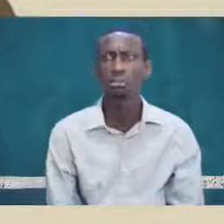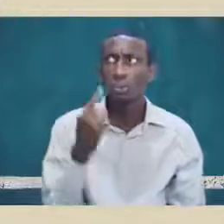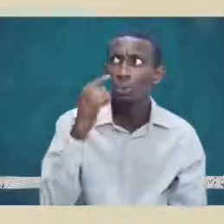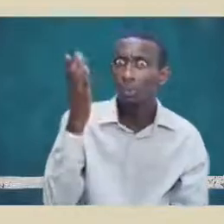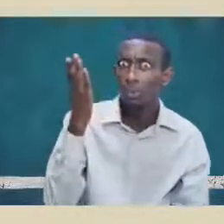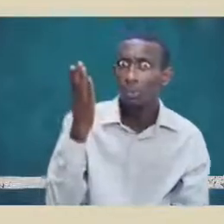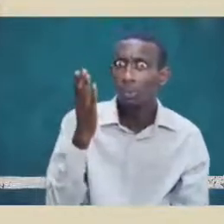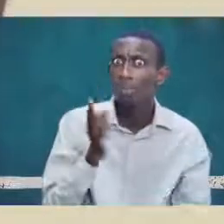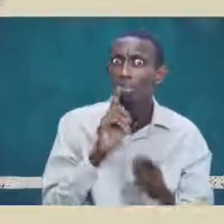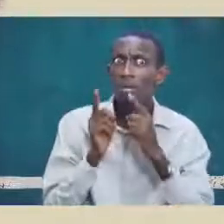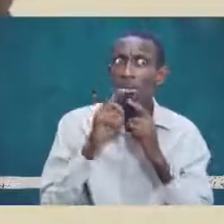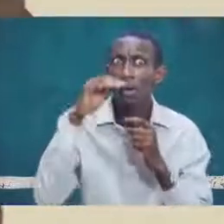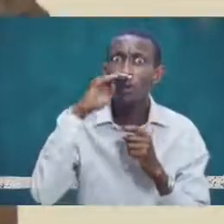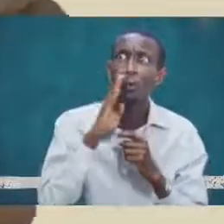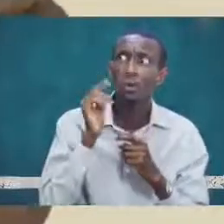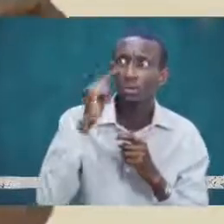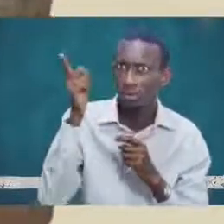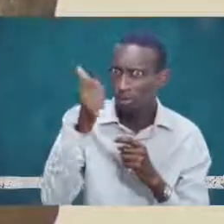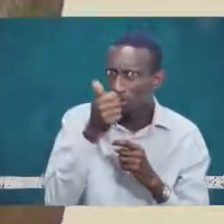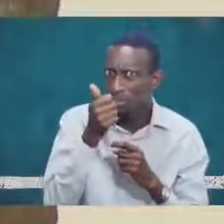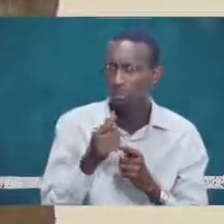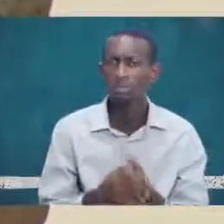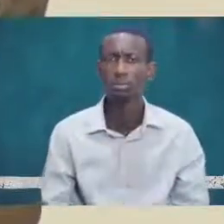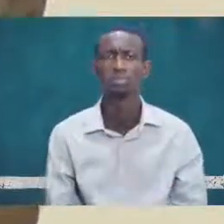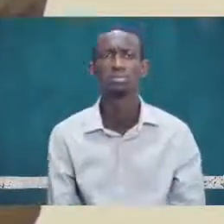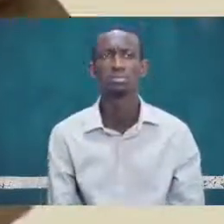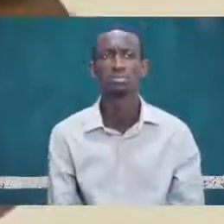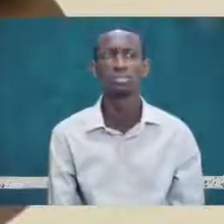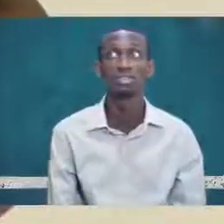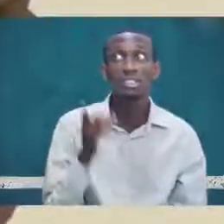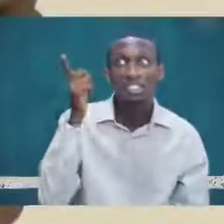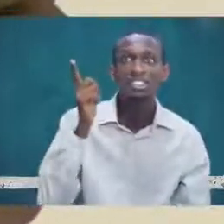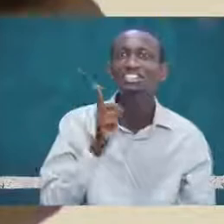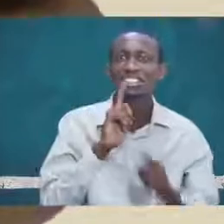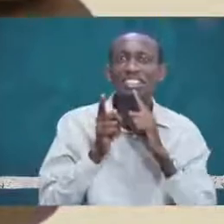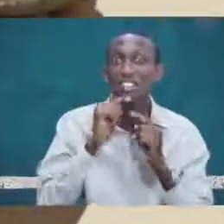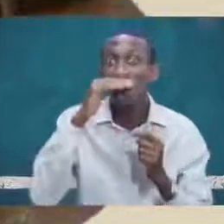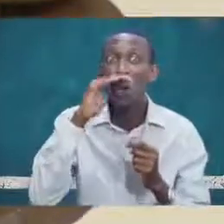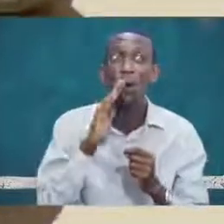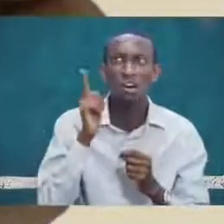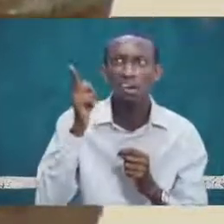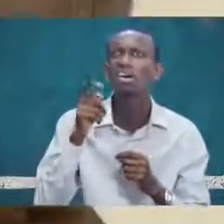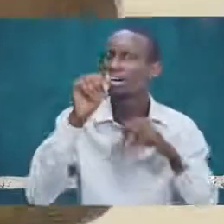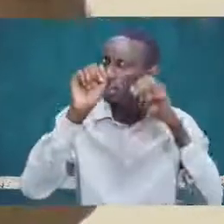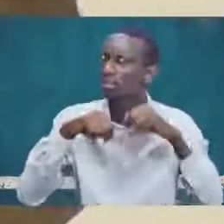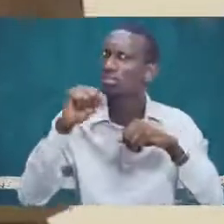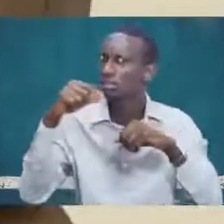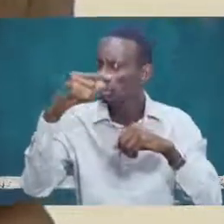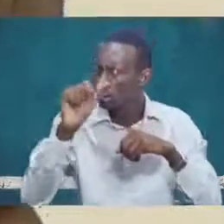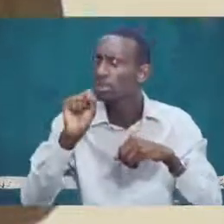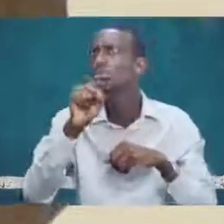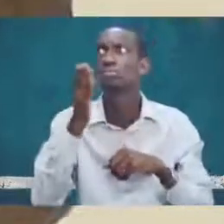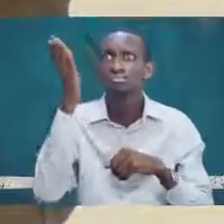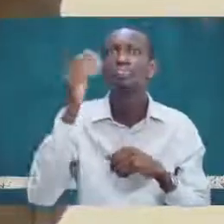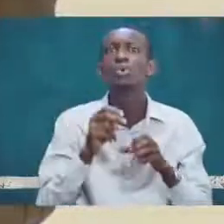the brown color there coming. That's a brown color. There must be a gas coming out,